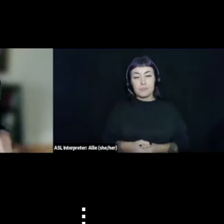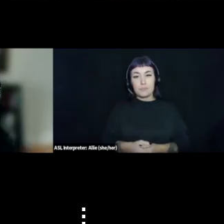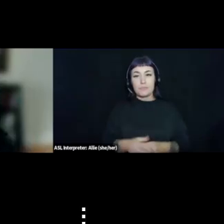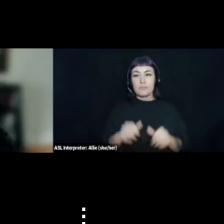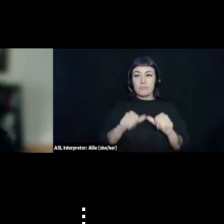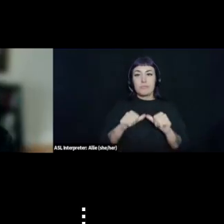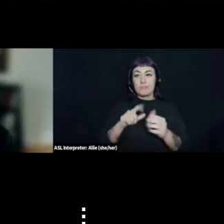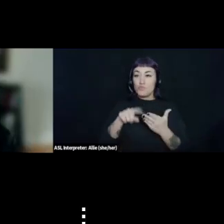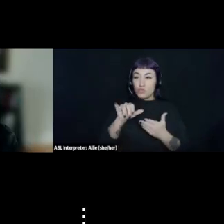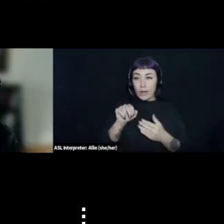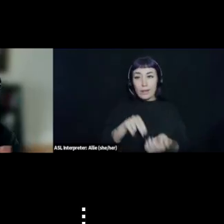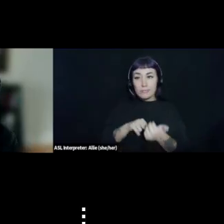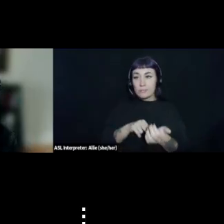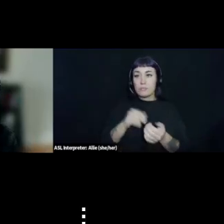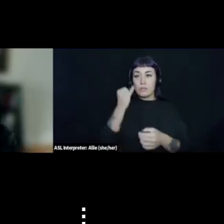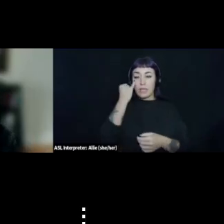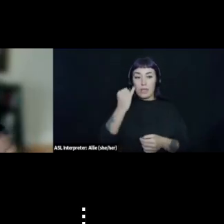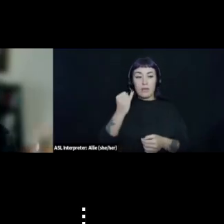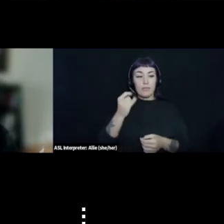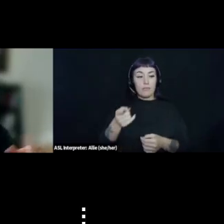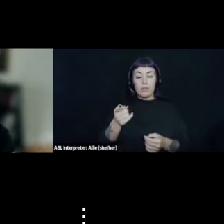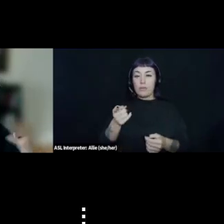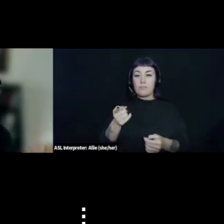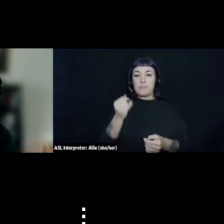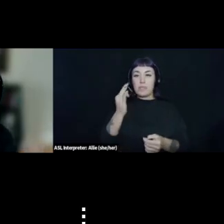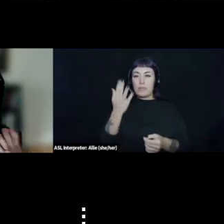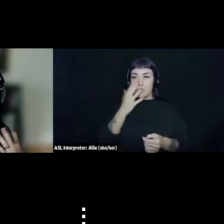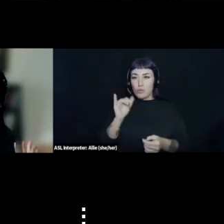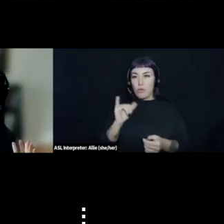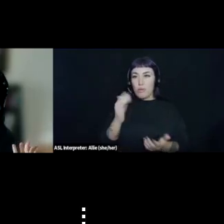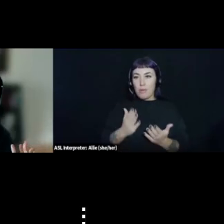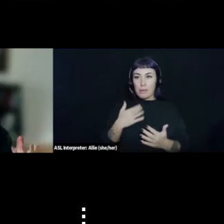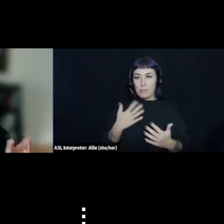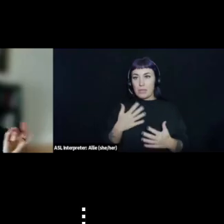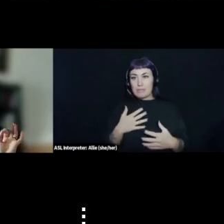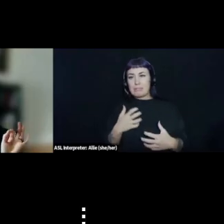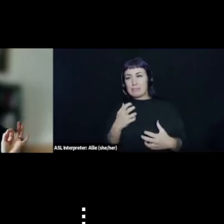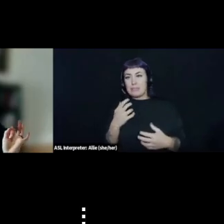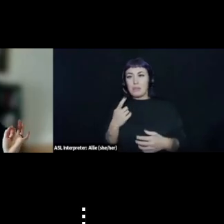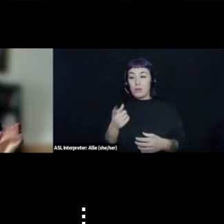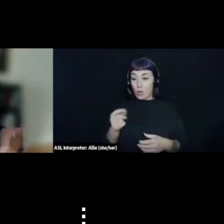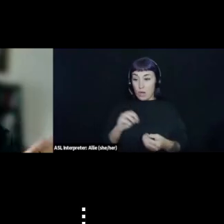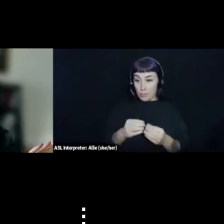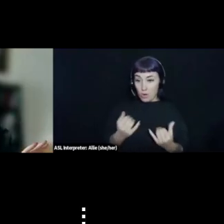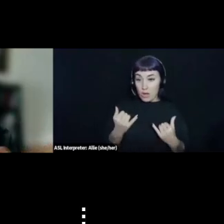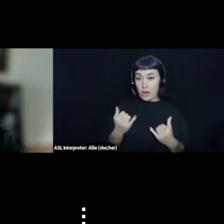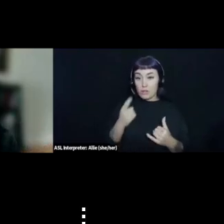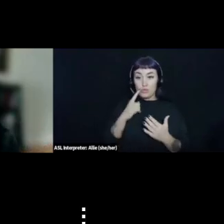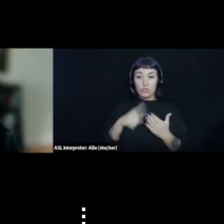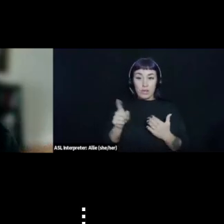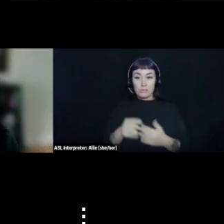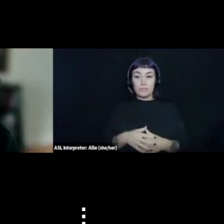Continue to check in if you are if they look like they're maybe a little anguished, be like, what number are we at now, just to